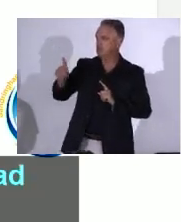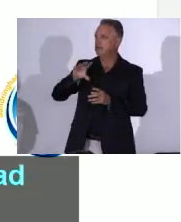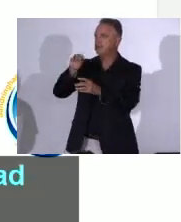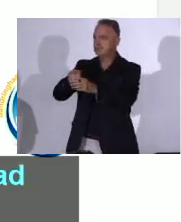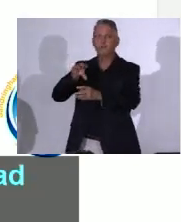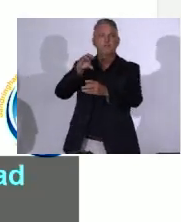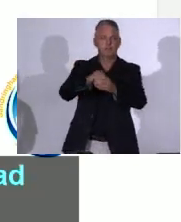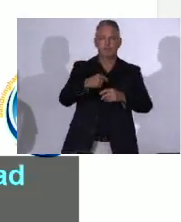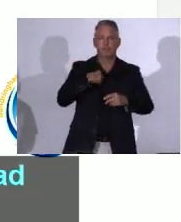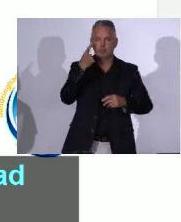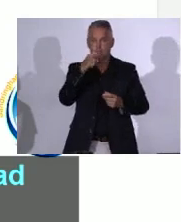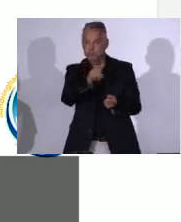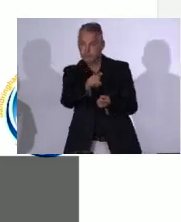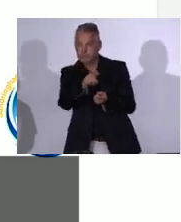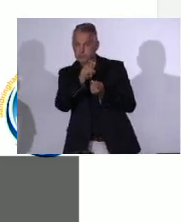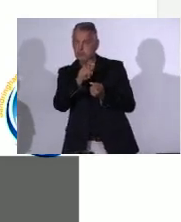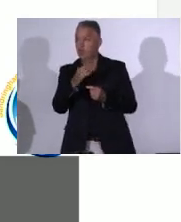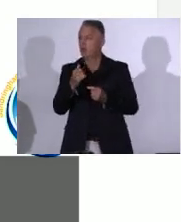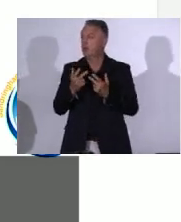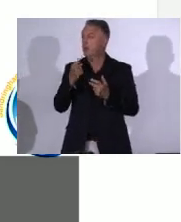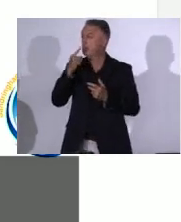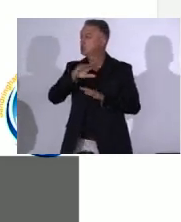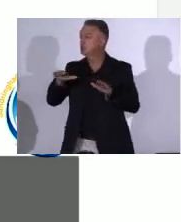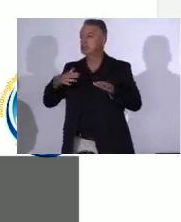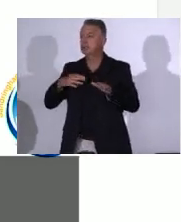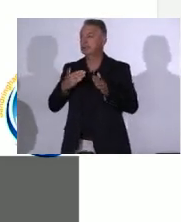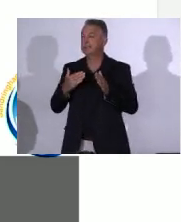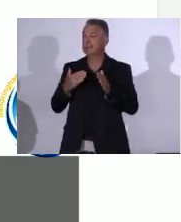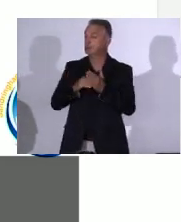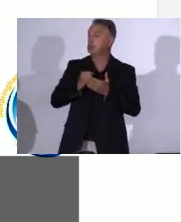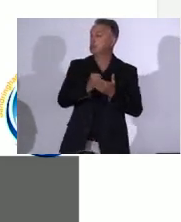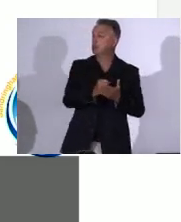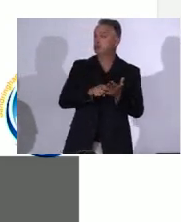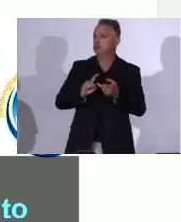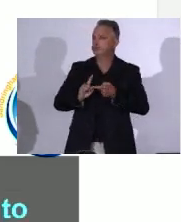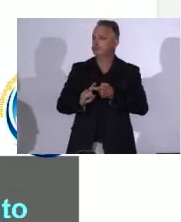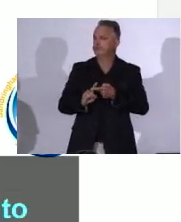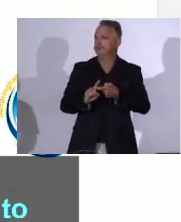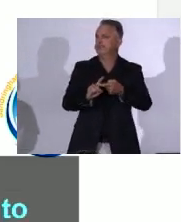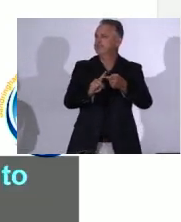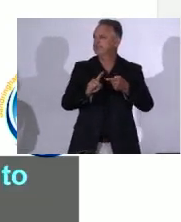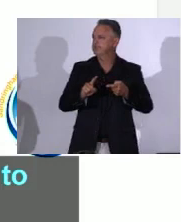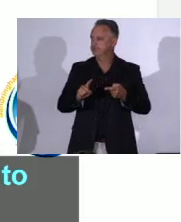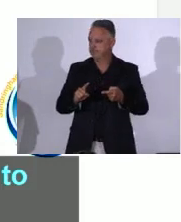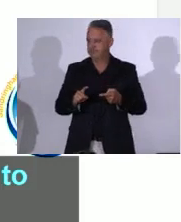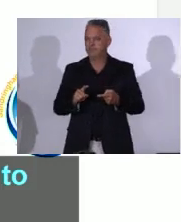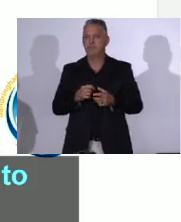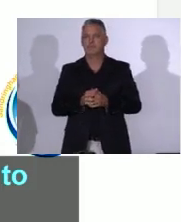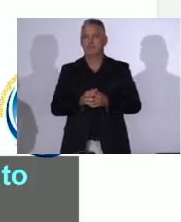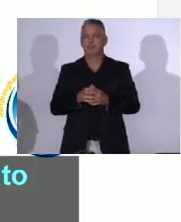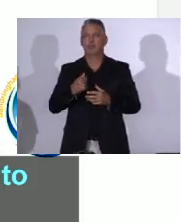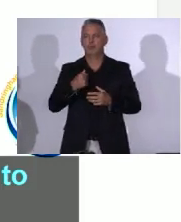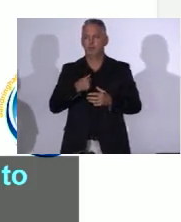kids who might just need a little bit of extra support to maintain their competitiveness within the domestic team, and we could bring some of